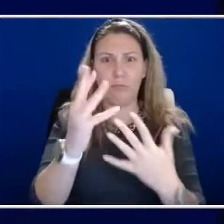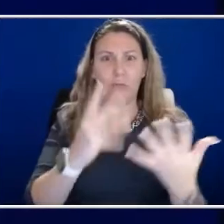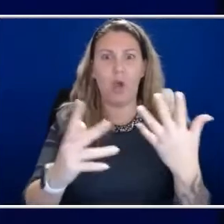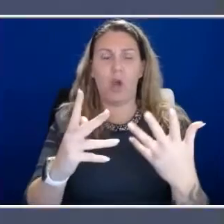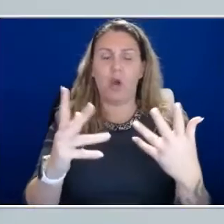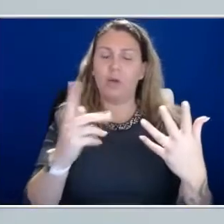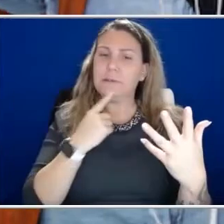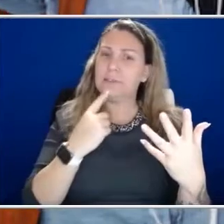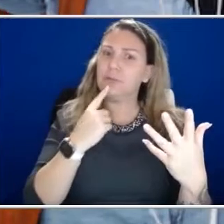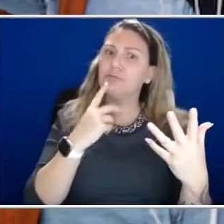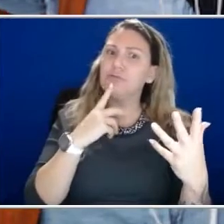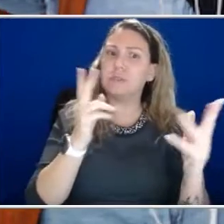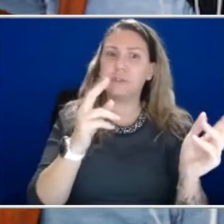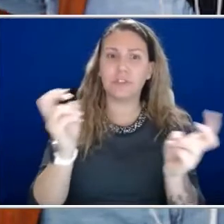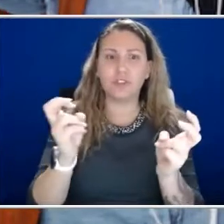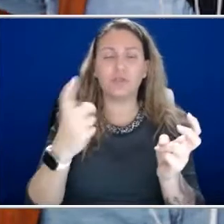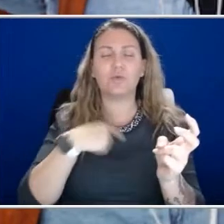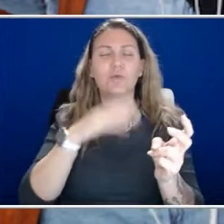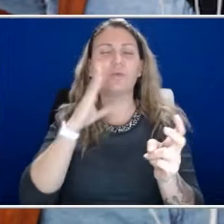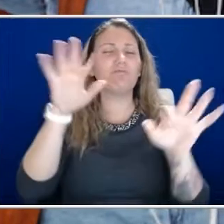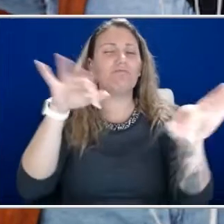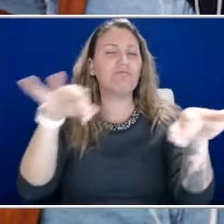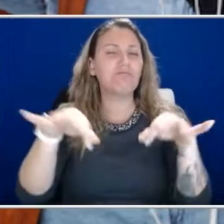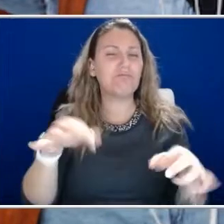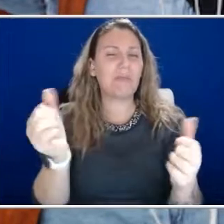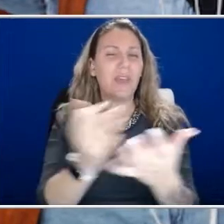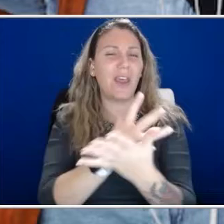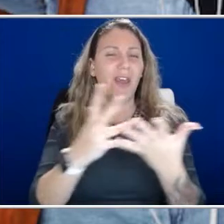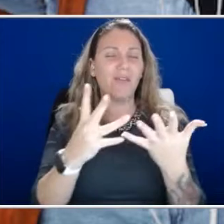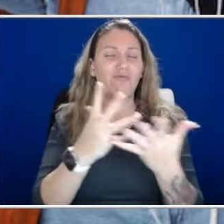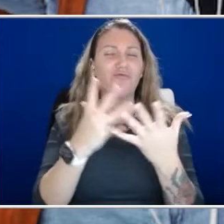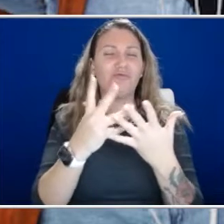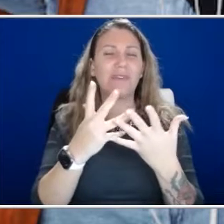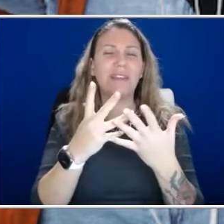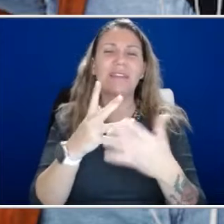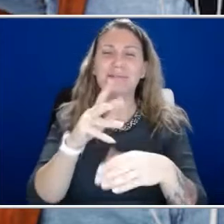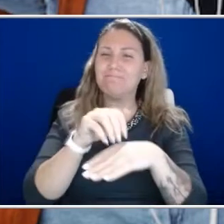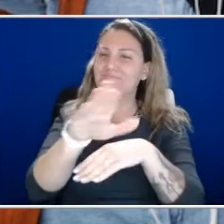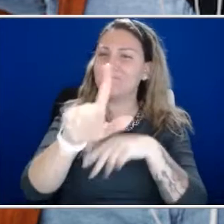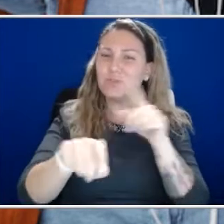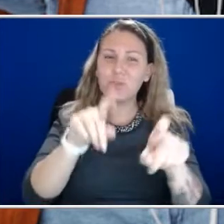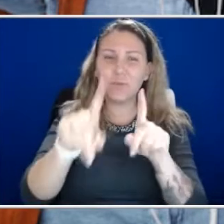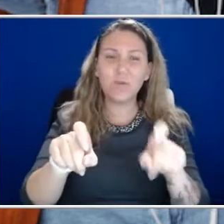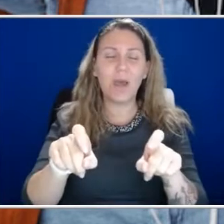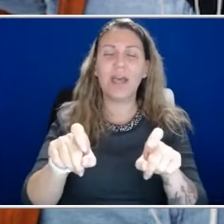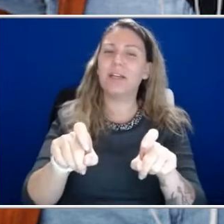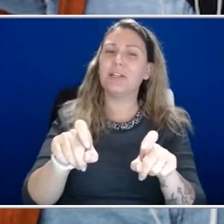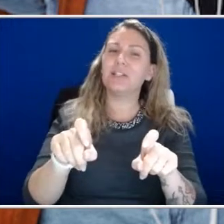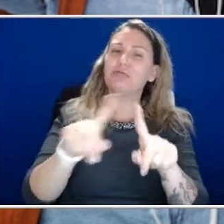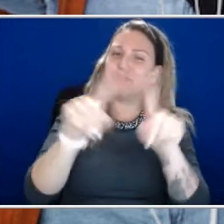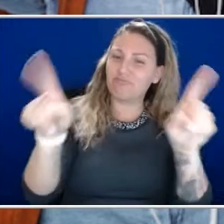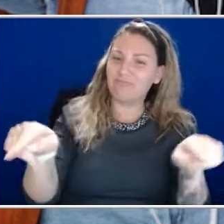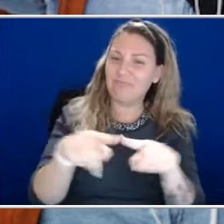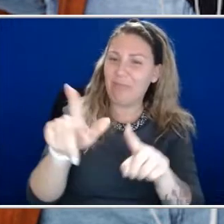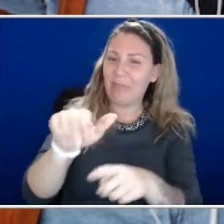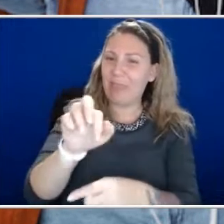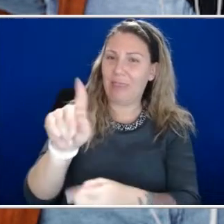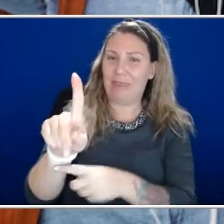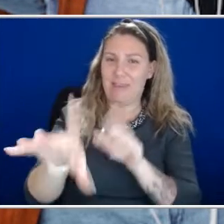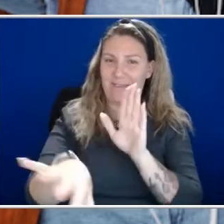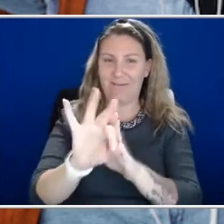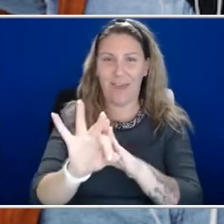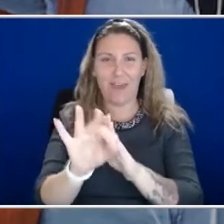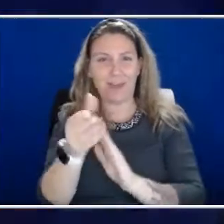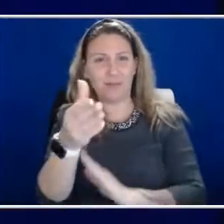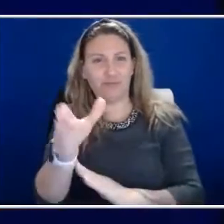to heal. Make sure you get your questions sent in to us this morning on YouTube, Facebook, and the Medical News Network. You can find links to all of those right there on your